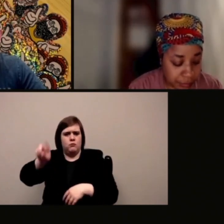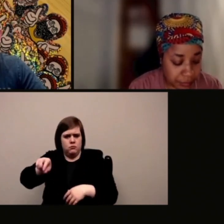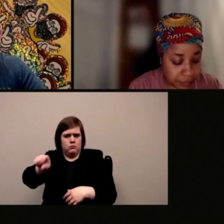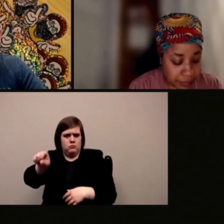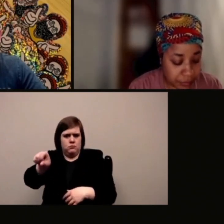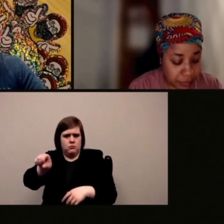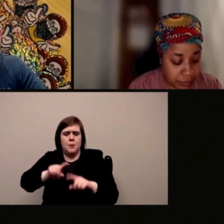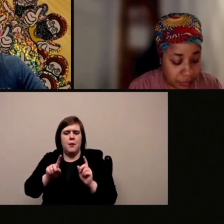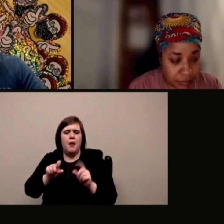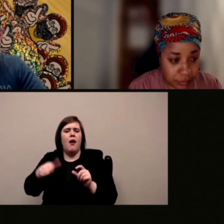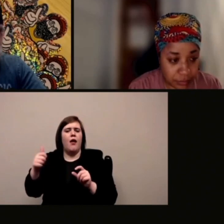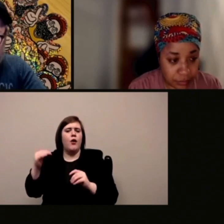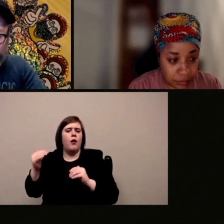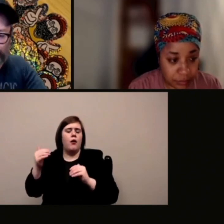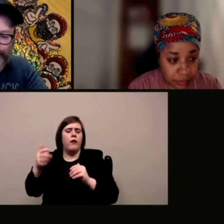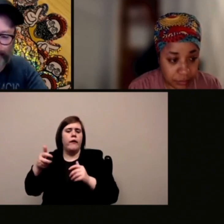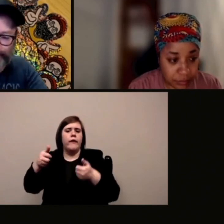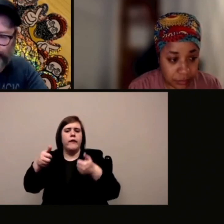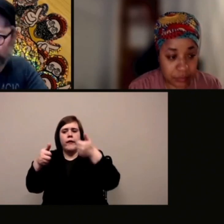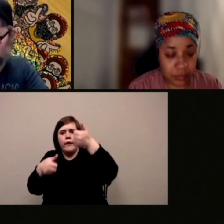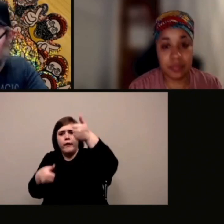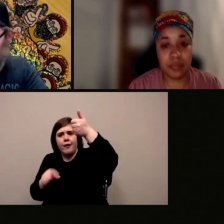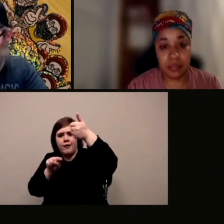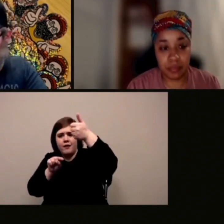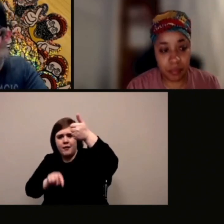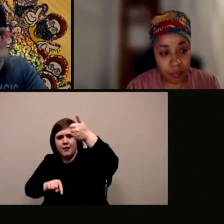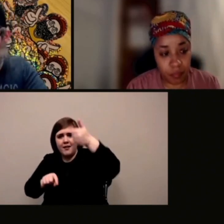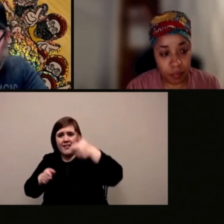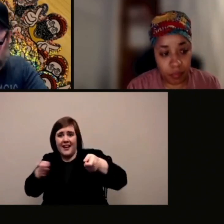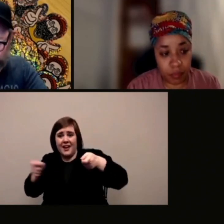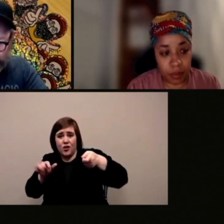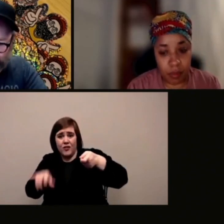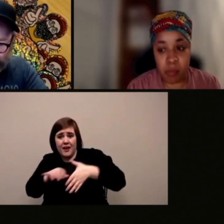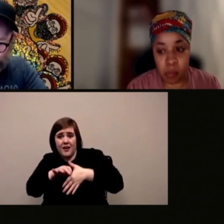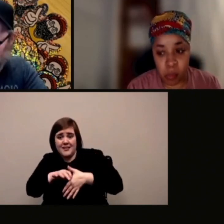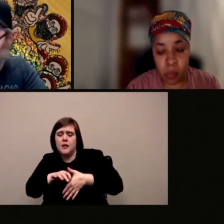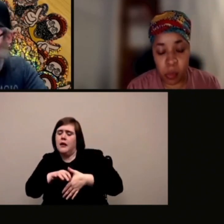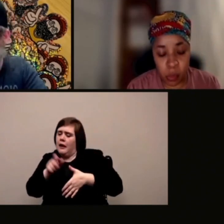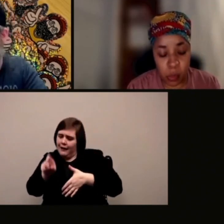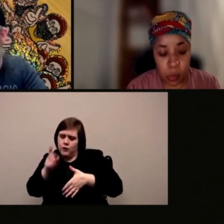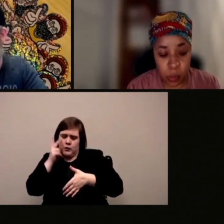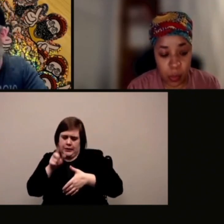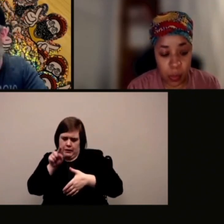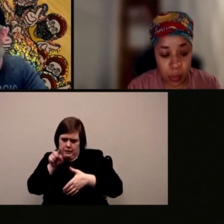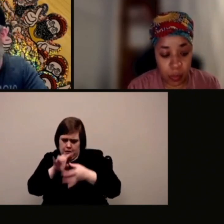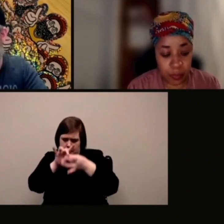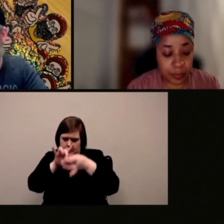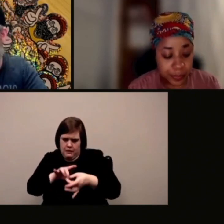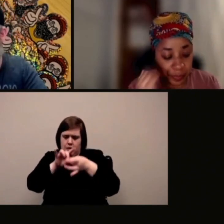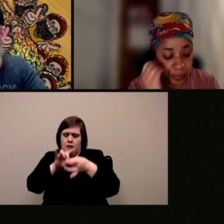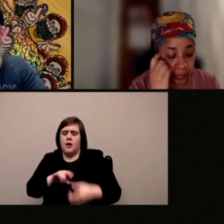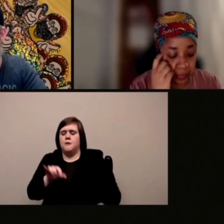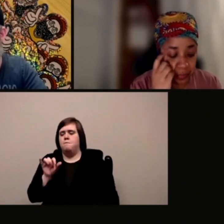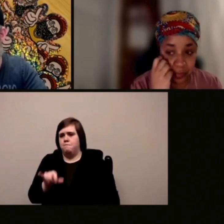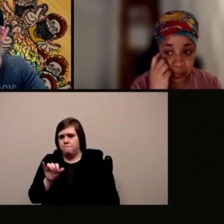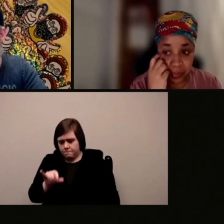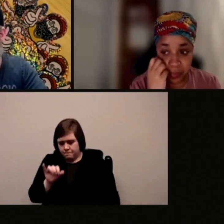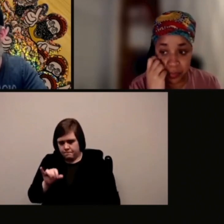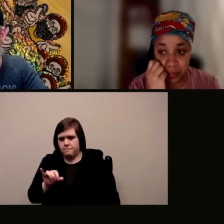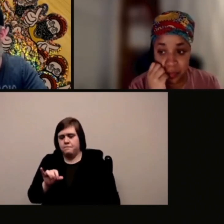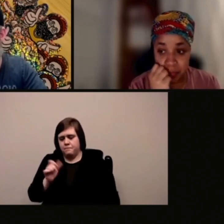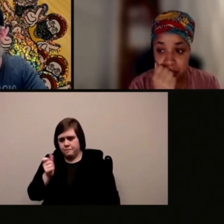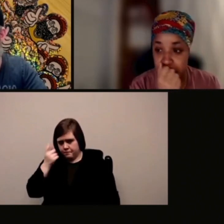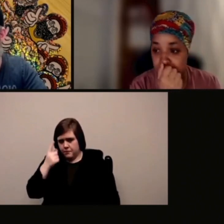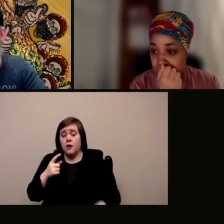play. Those who handle the content, they have to see that correlation. And when you, and of course, we're